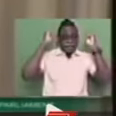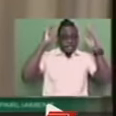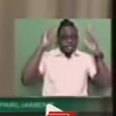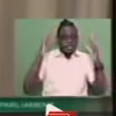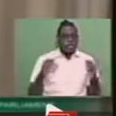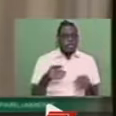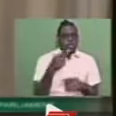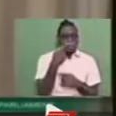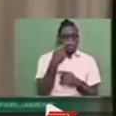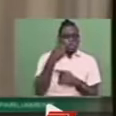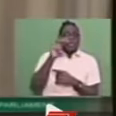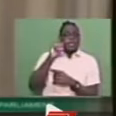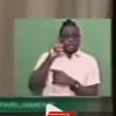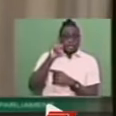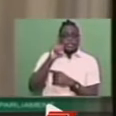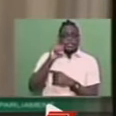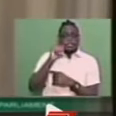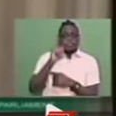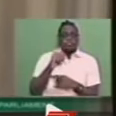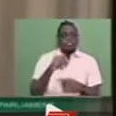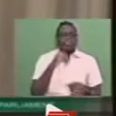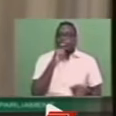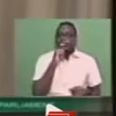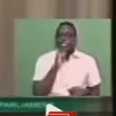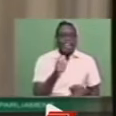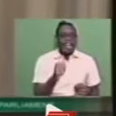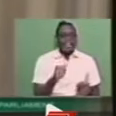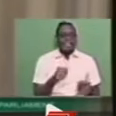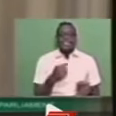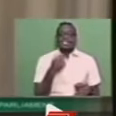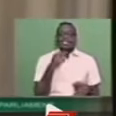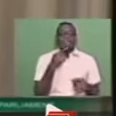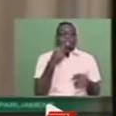Vision 1985. We have gone backwards.